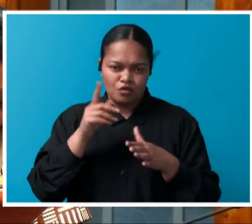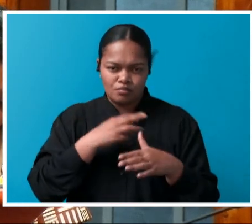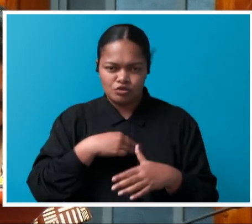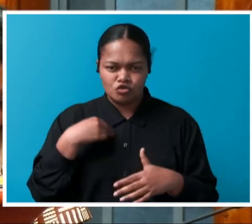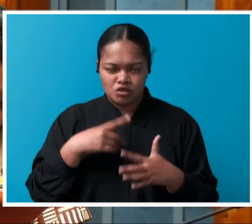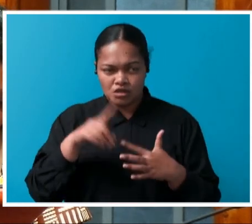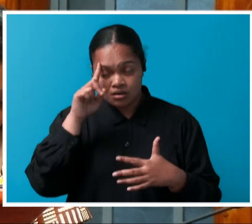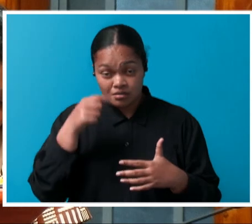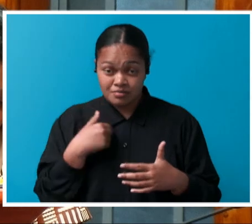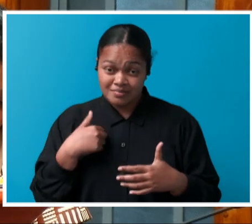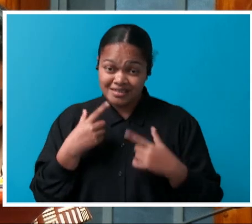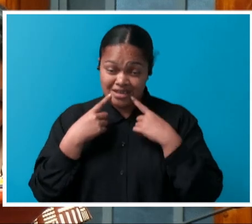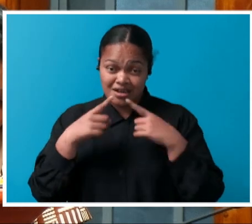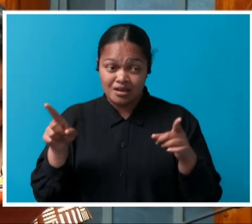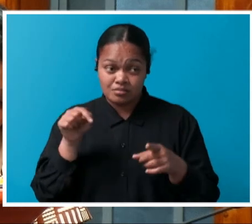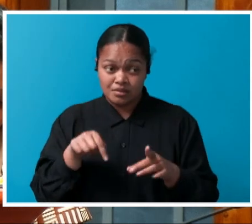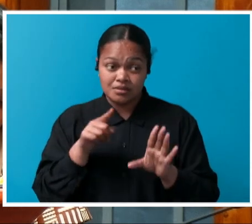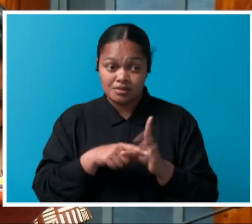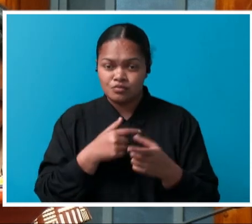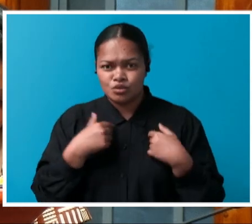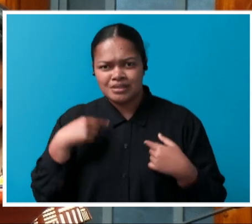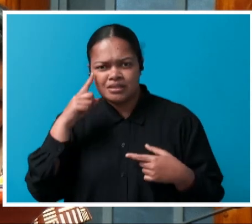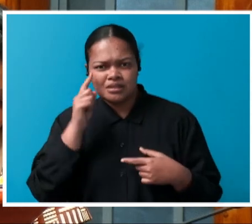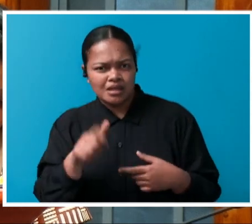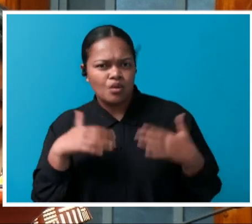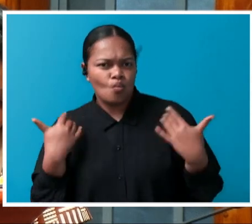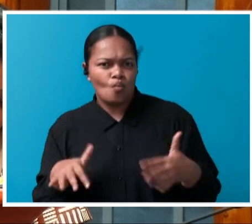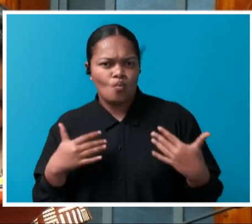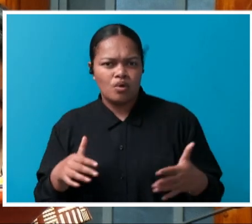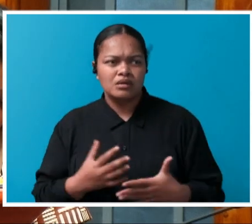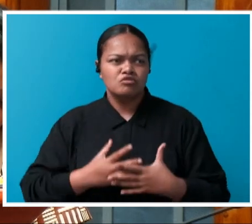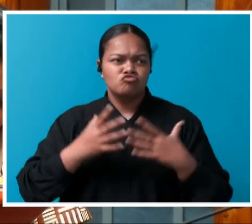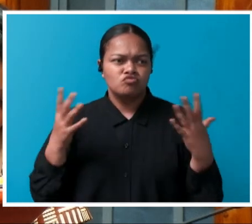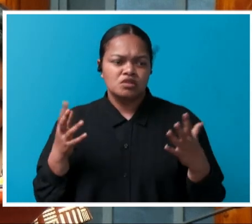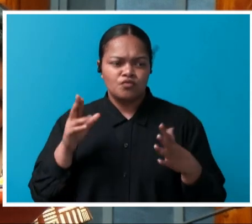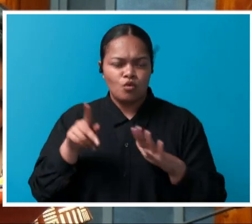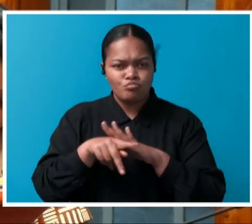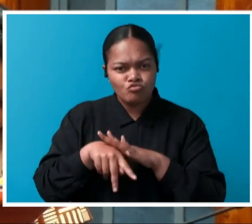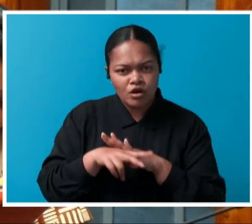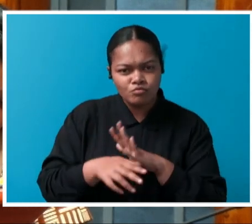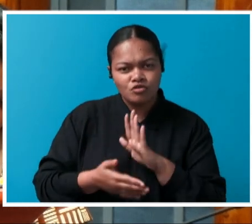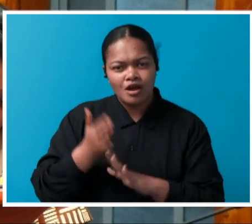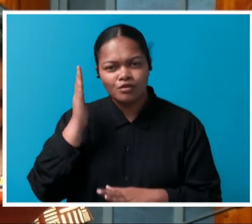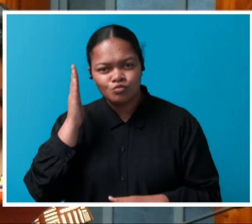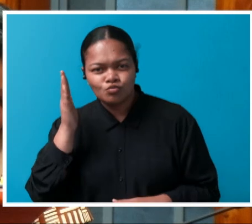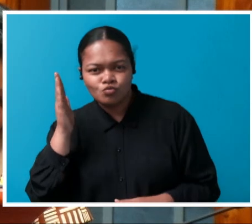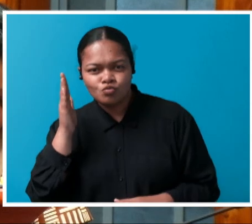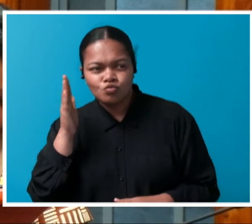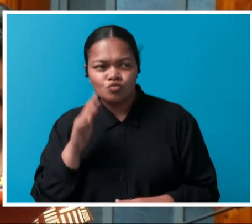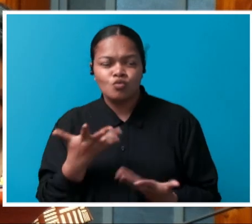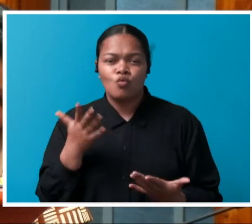pleased to announce that this year we have seen a major increase in student intake for primary to secondary school by